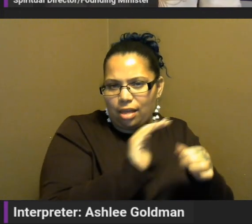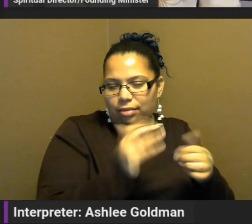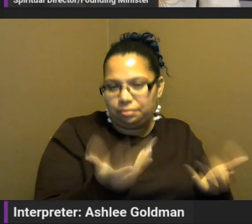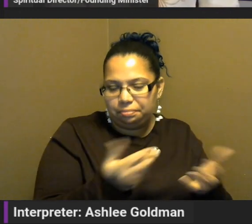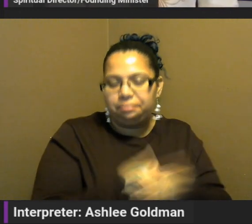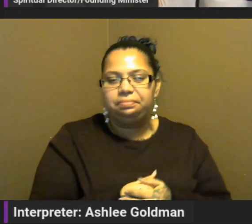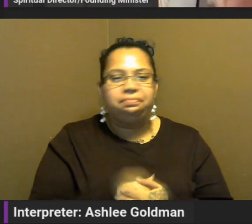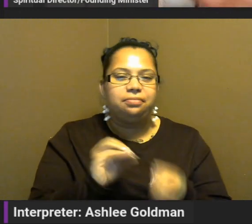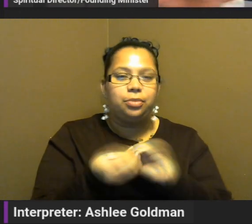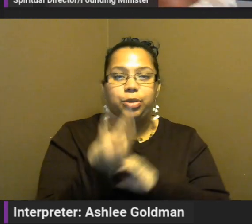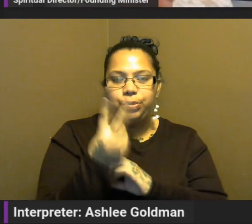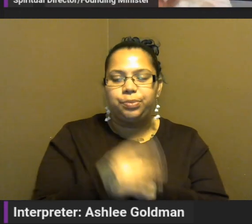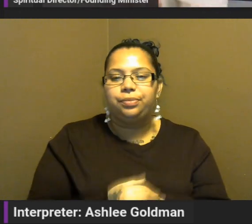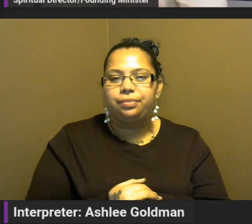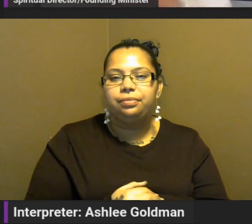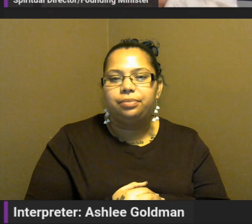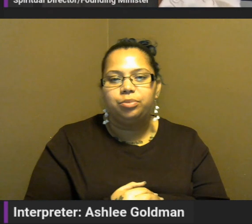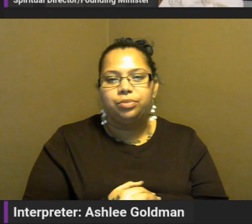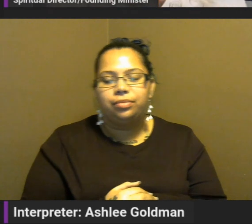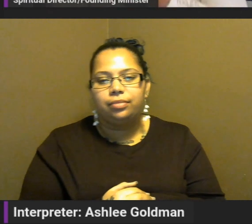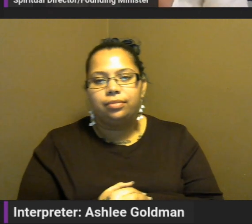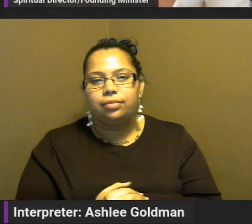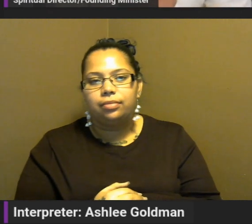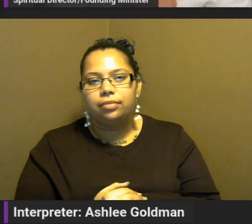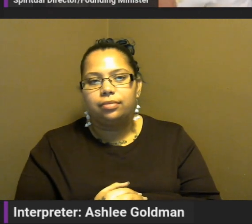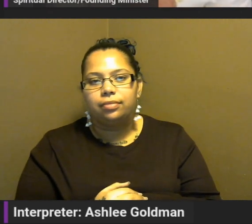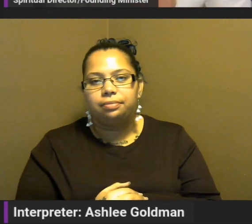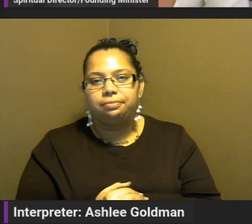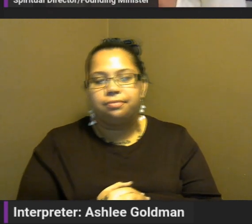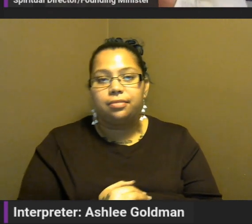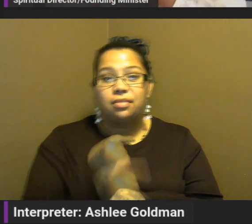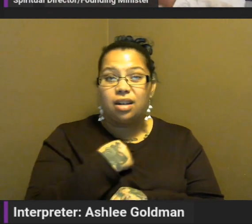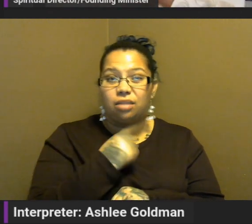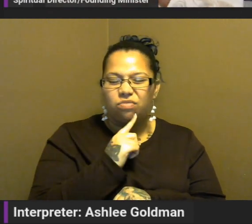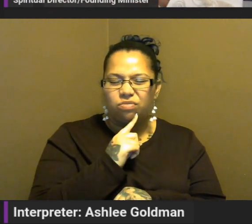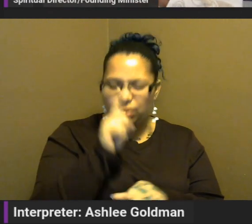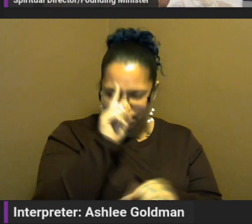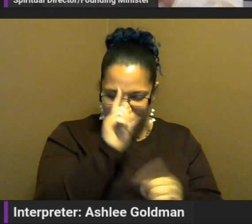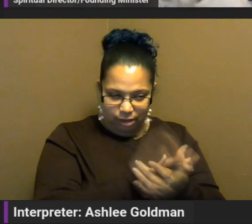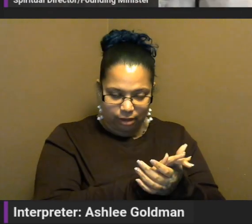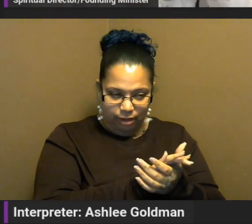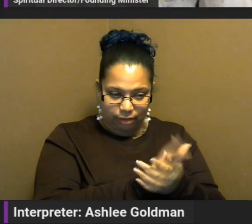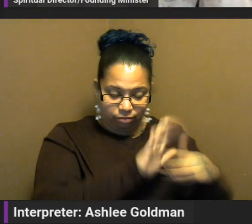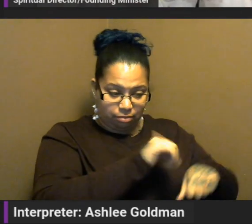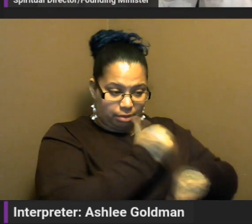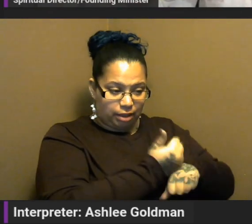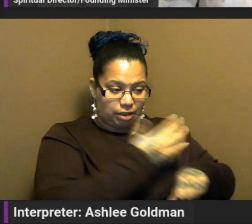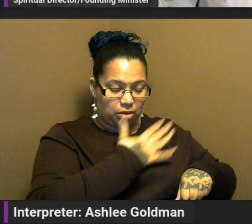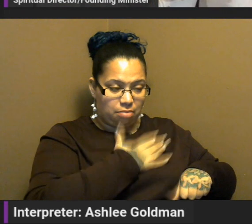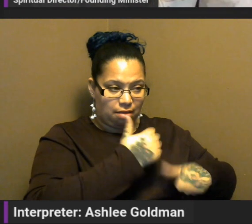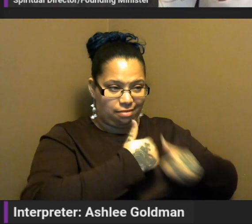Number two, do I really believe, based upon my life's results, that I am the light